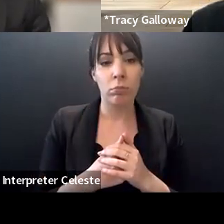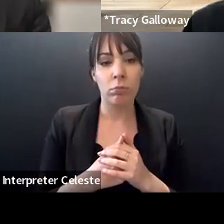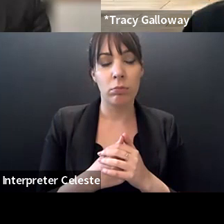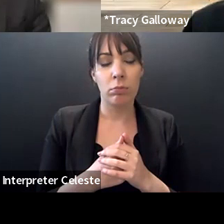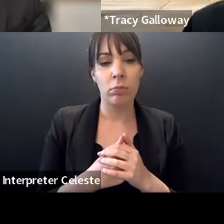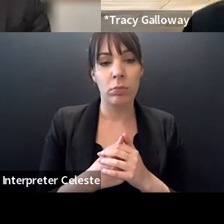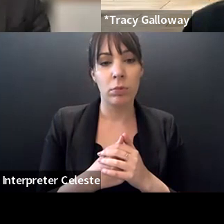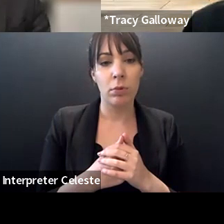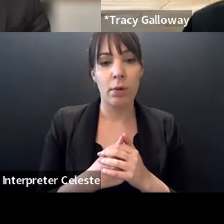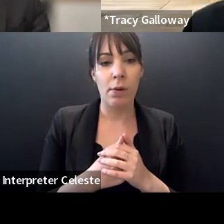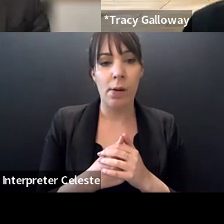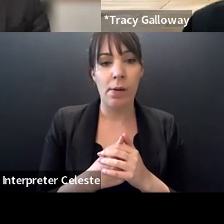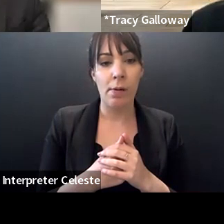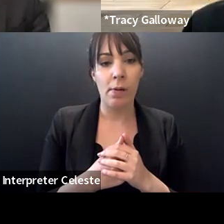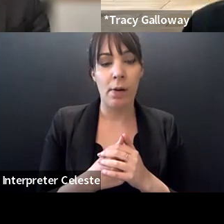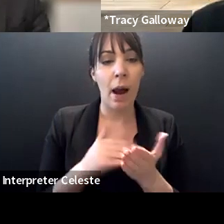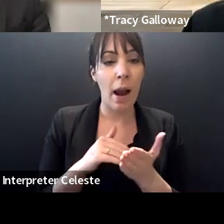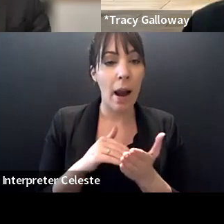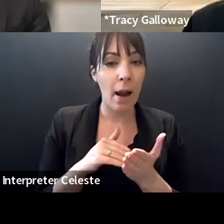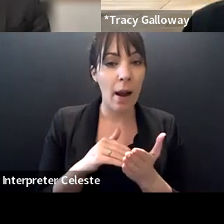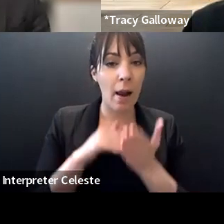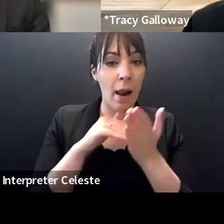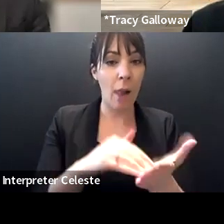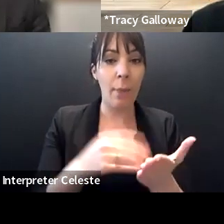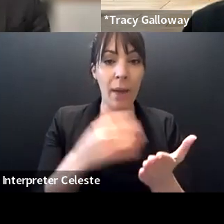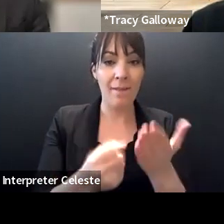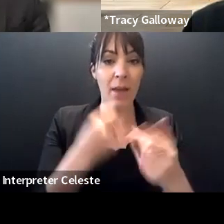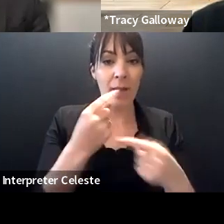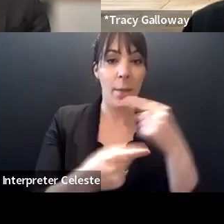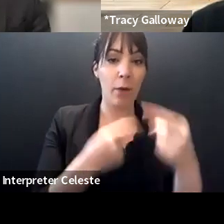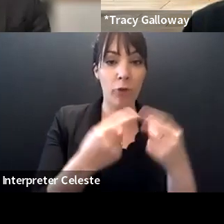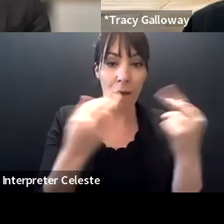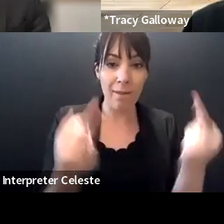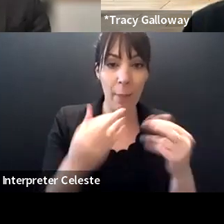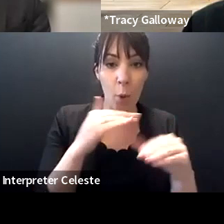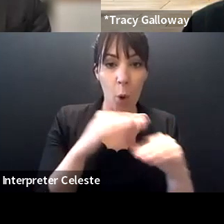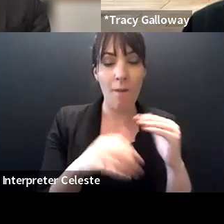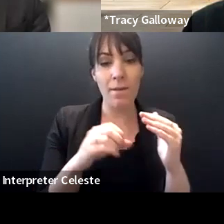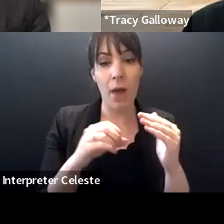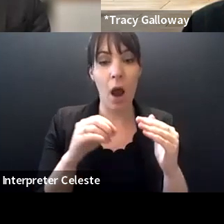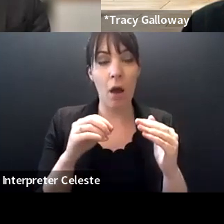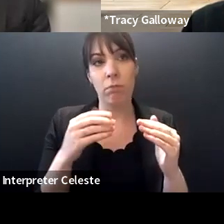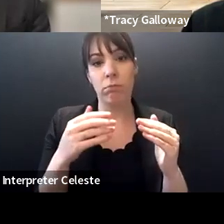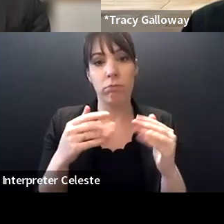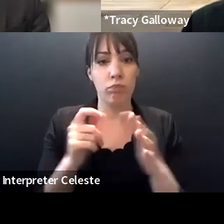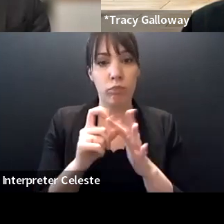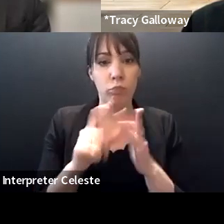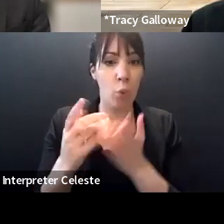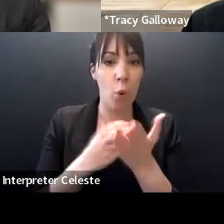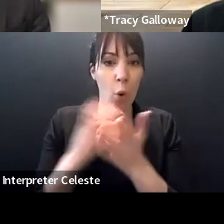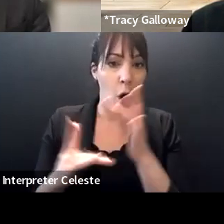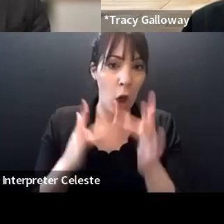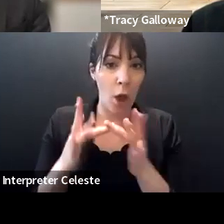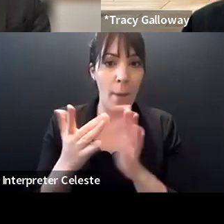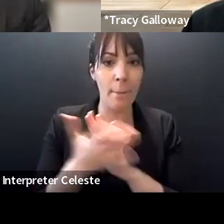that people like me know where to go to and have a wealth of this information presented to them. And another thing I think it's really,